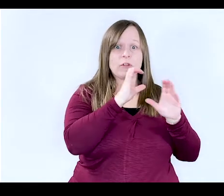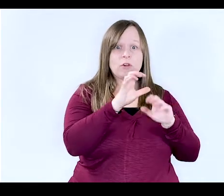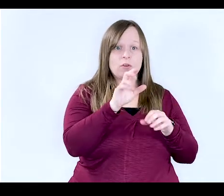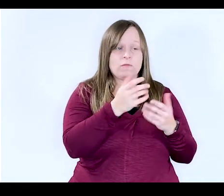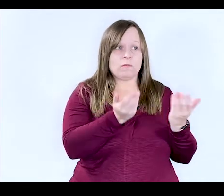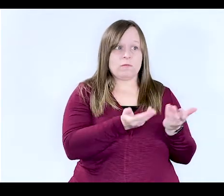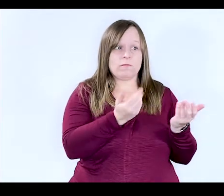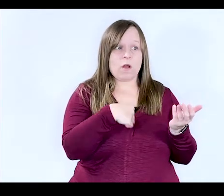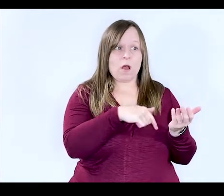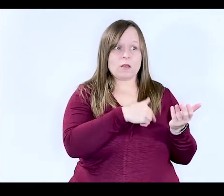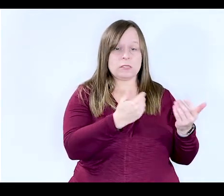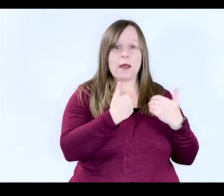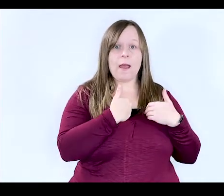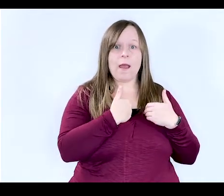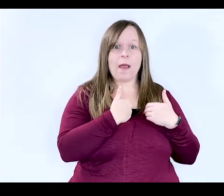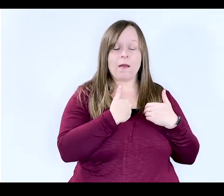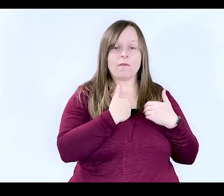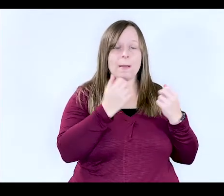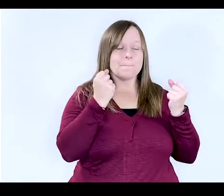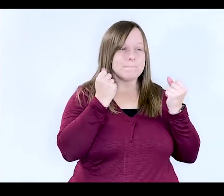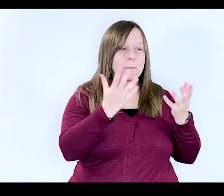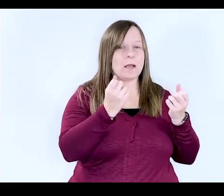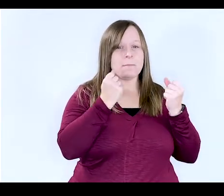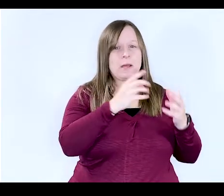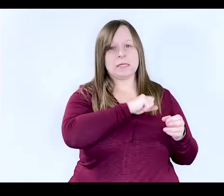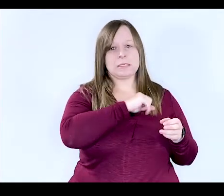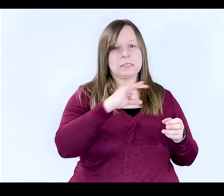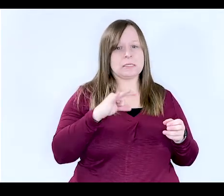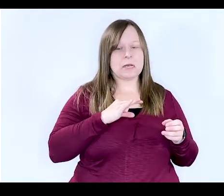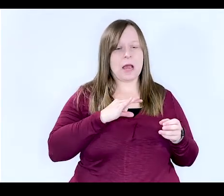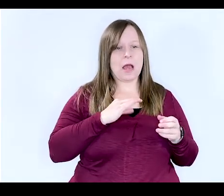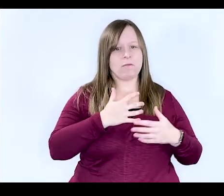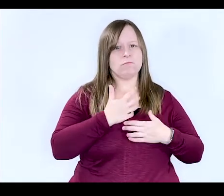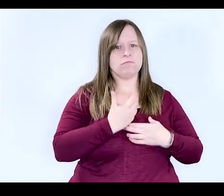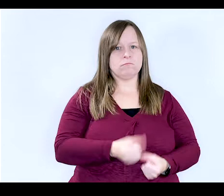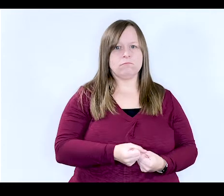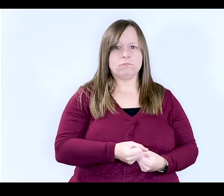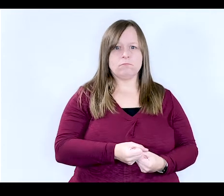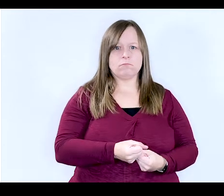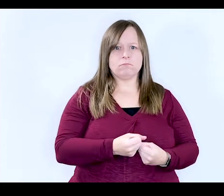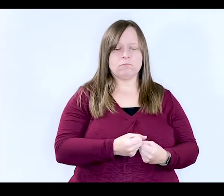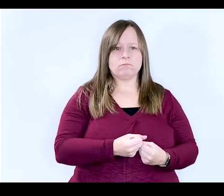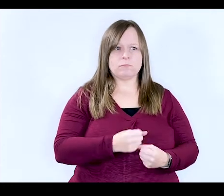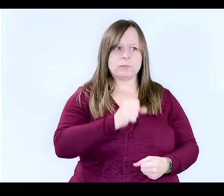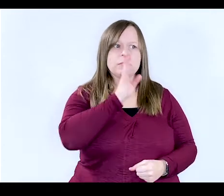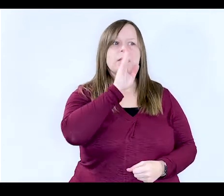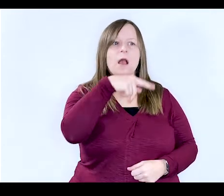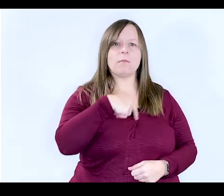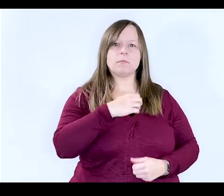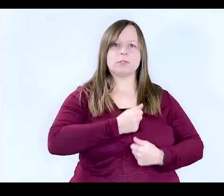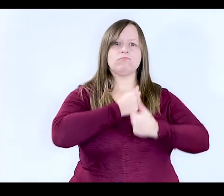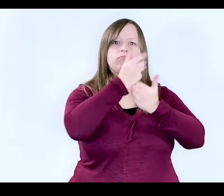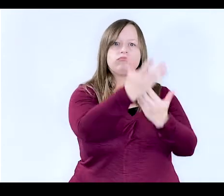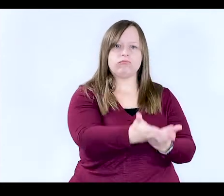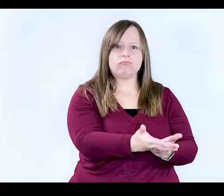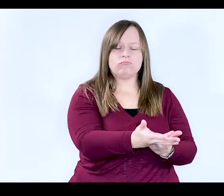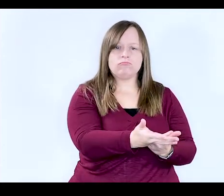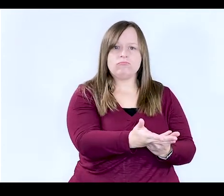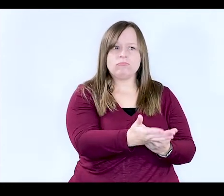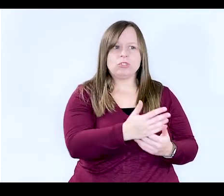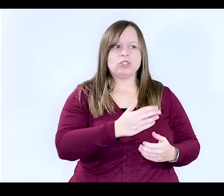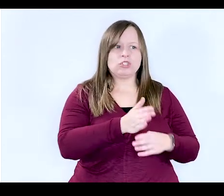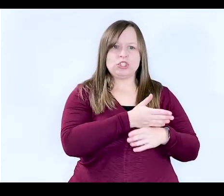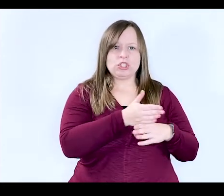conversation for DRNY to have. Many, many staff were very brave in speaking up and sharing. And I